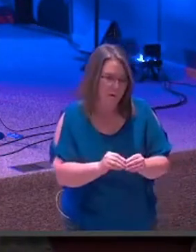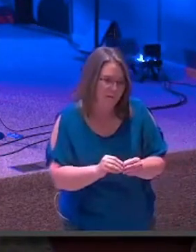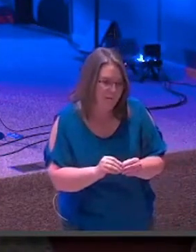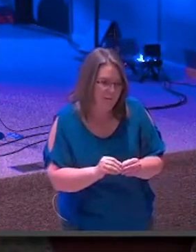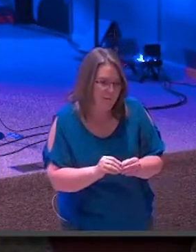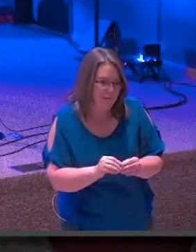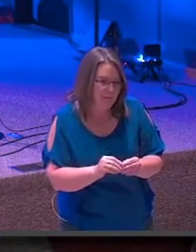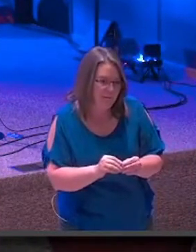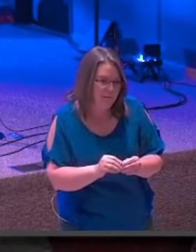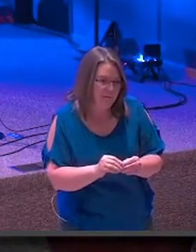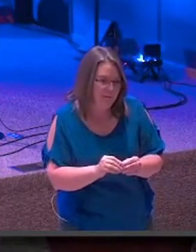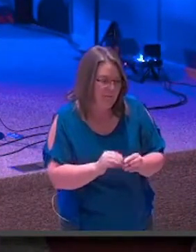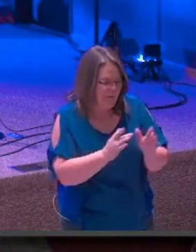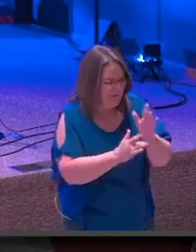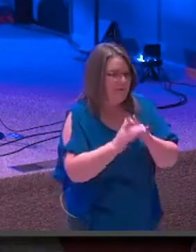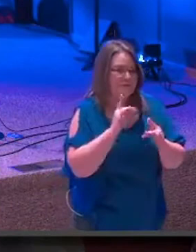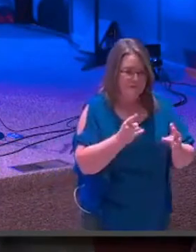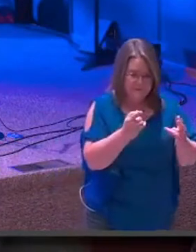If Jesus is coming back soon,